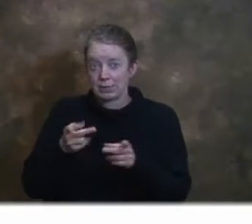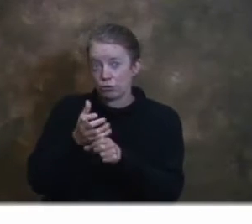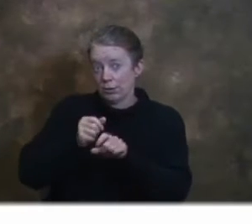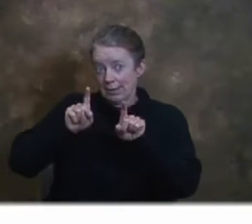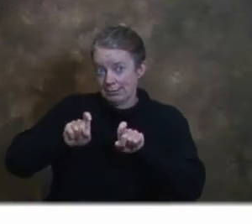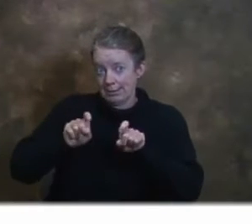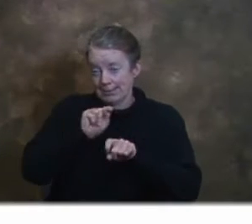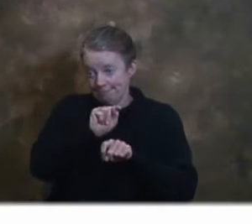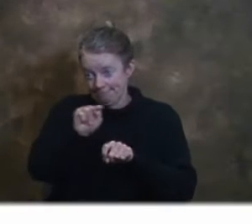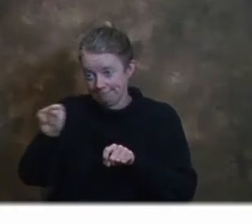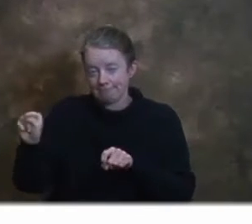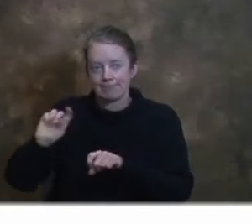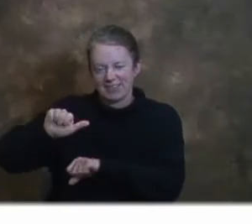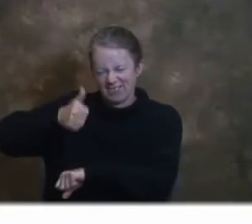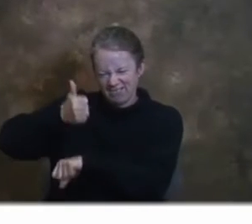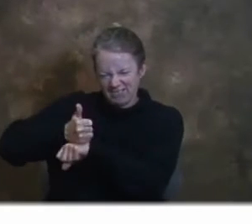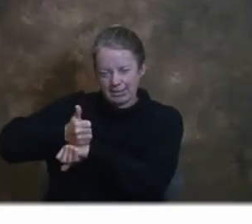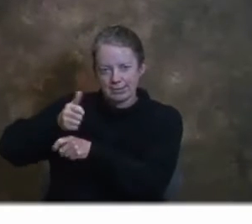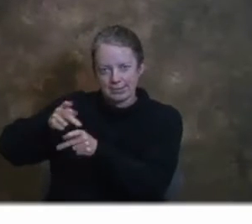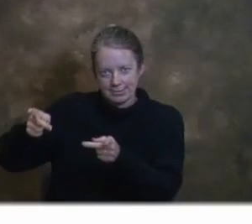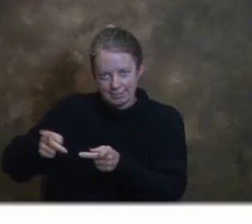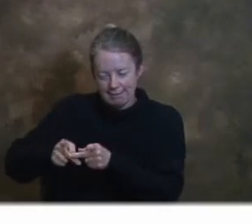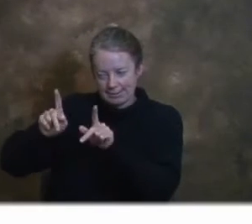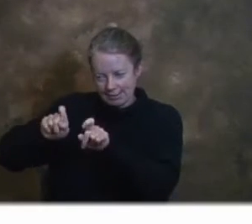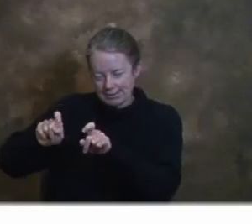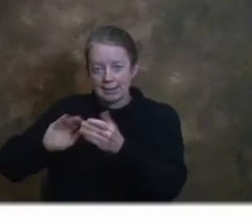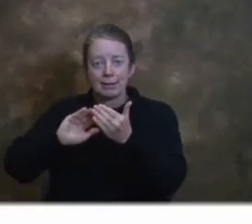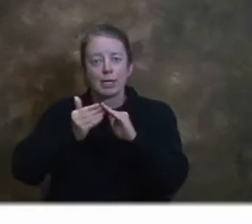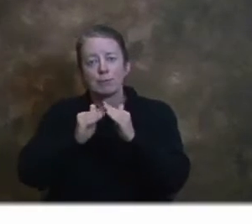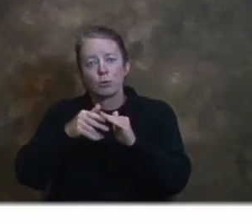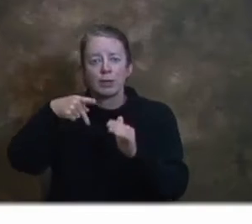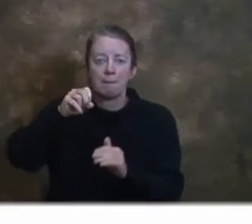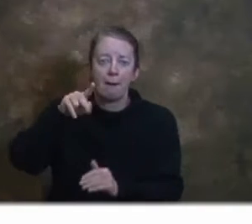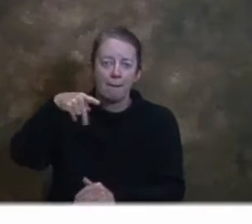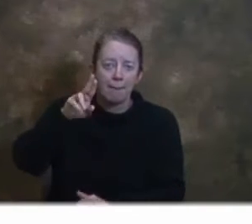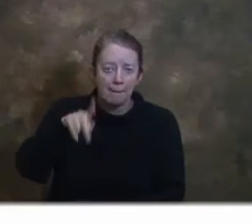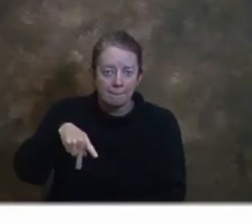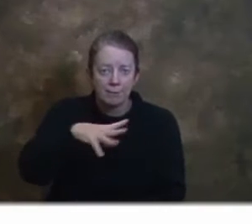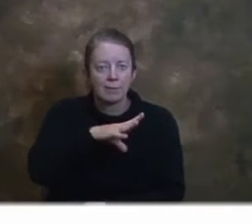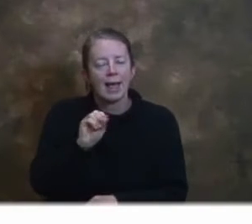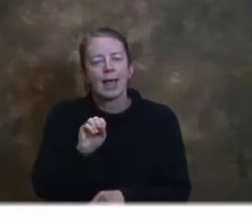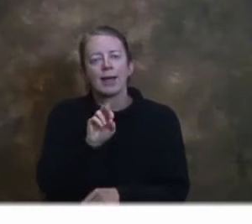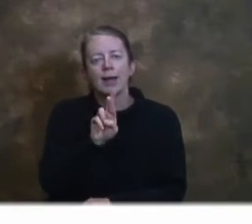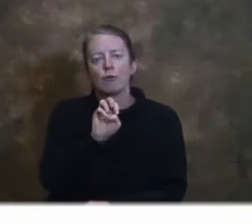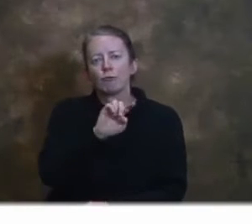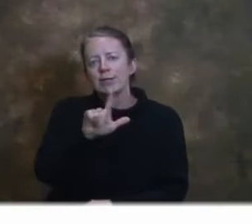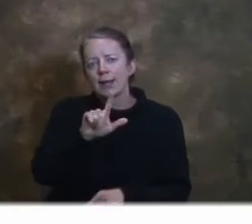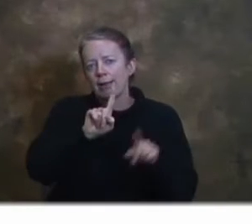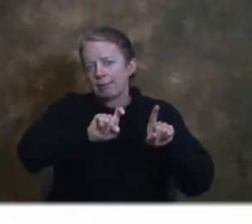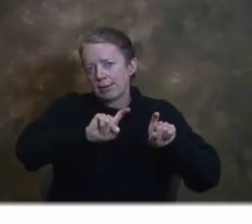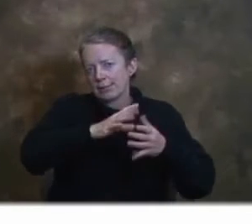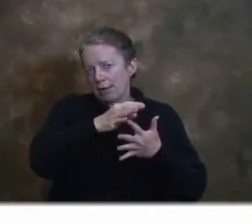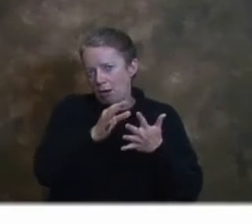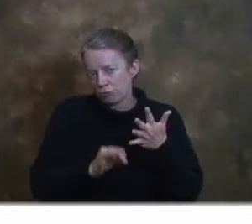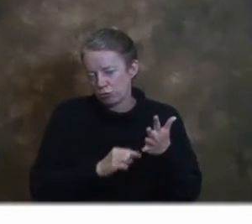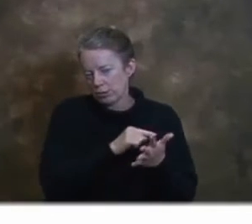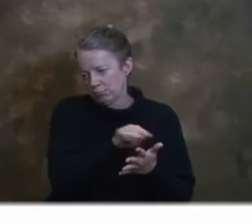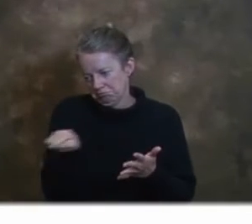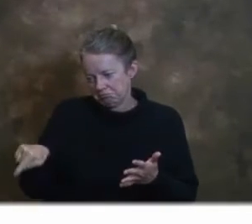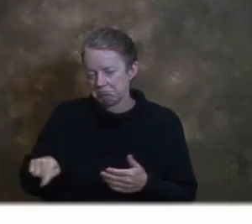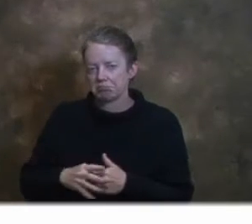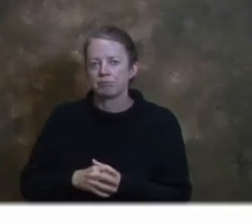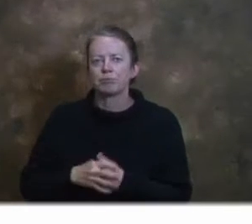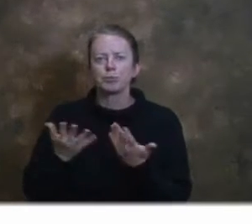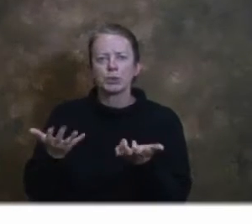within the community, including fixed site testing, community pop-ups, and retail testing options. I did want